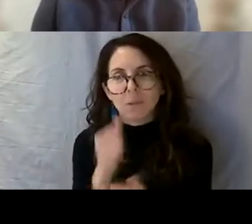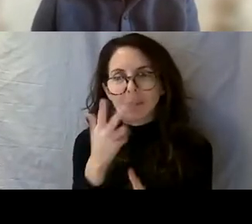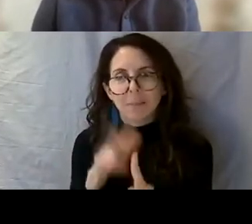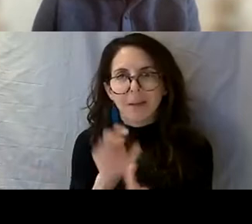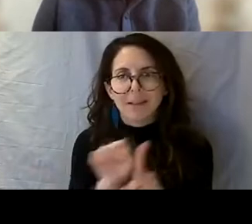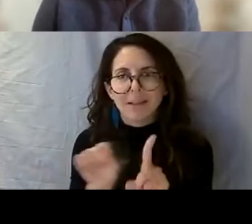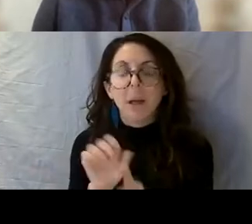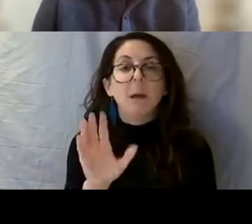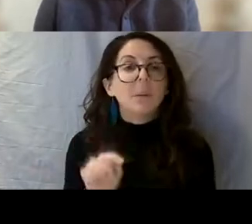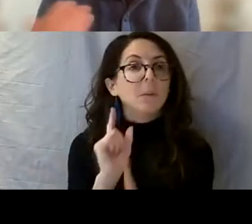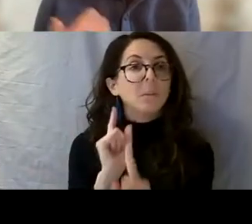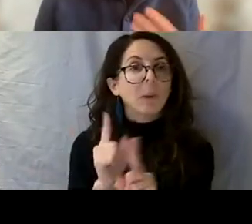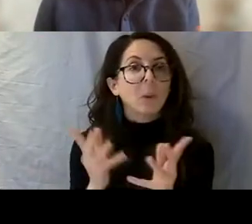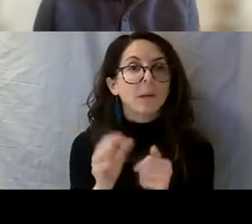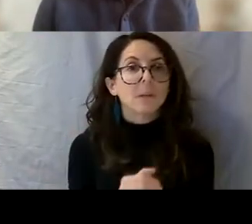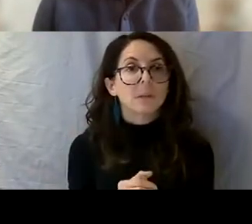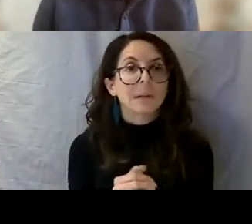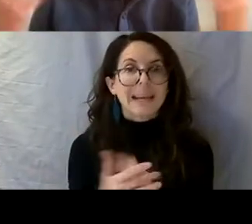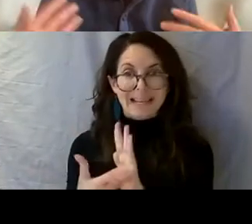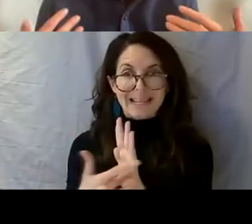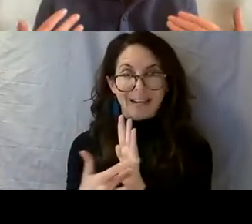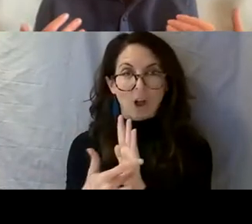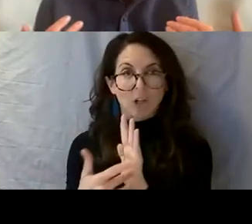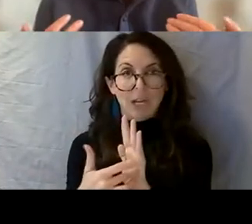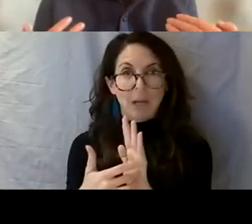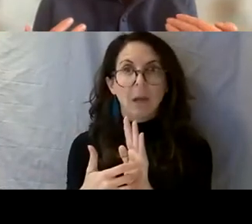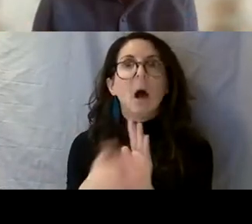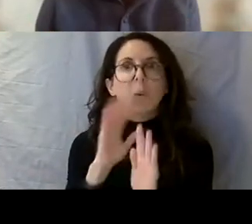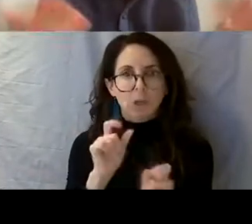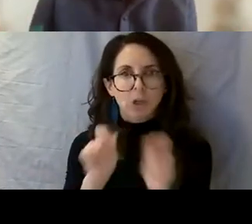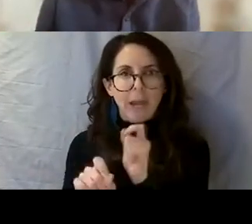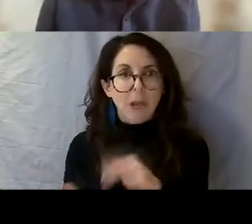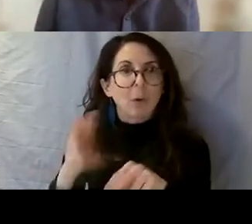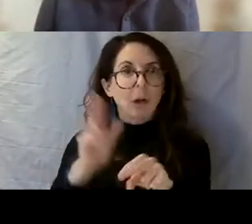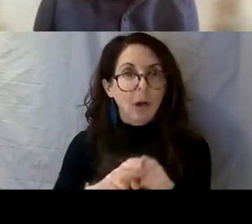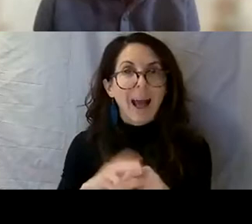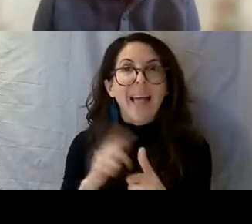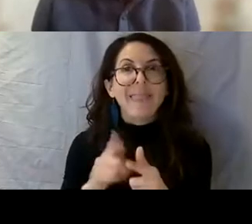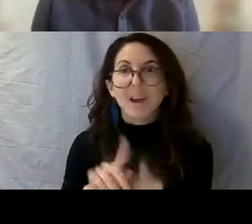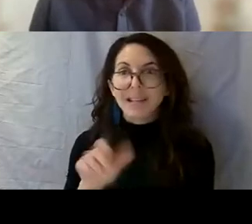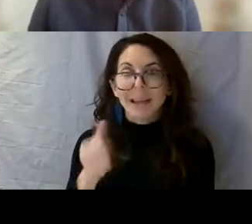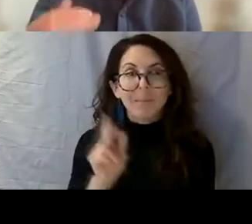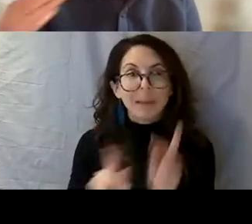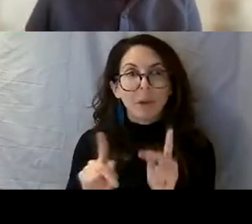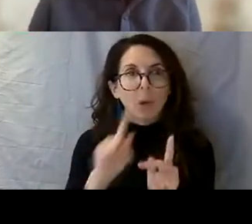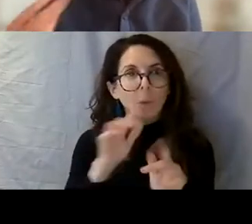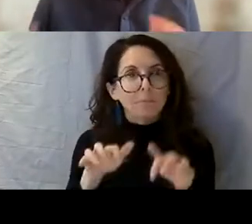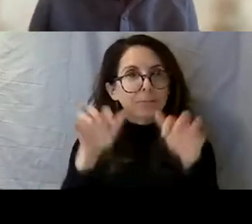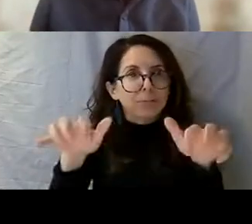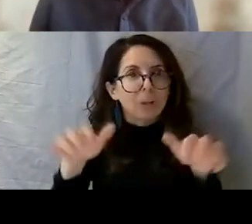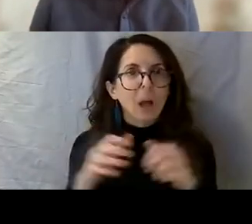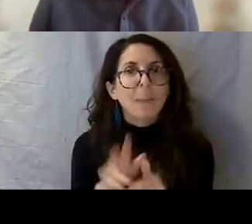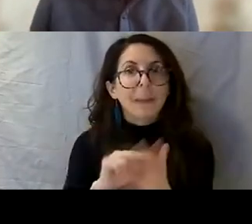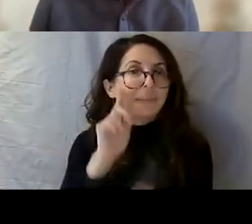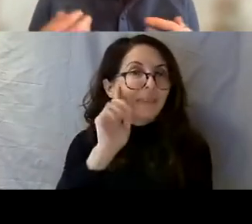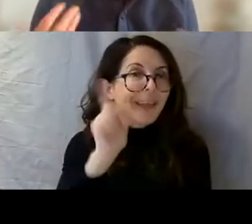is, eventually that technology will scale up and 1,000 people will be able to attend that show, and it will be something that can make money. And so for people, for those organizations,